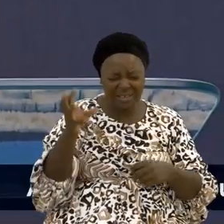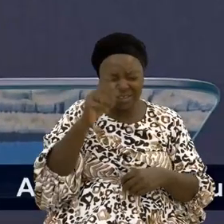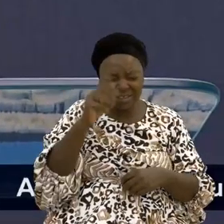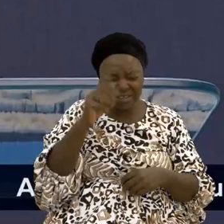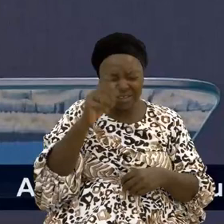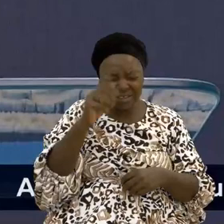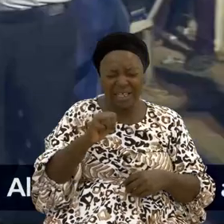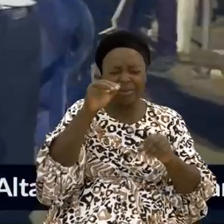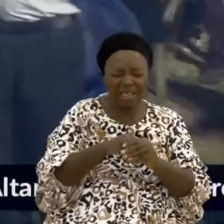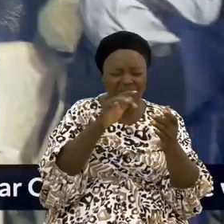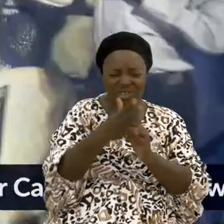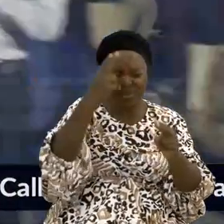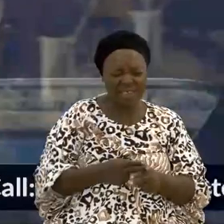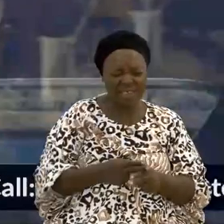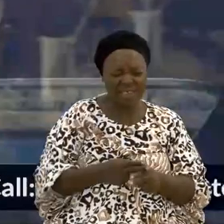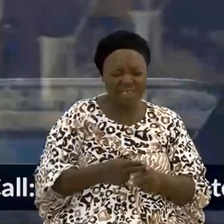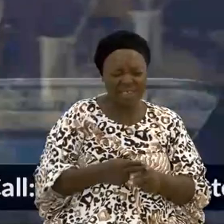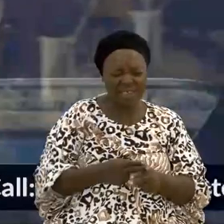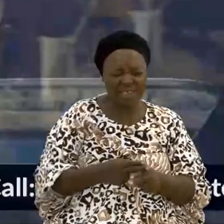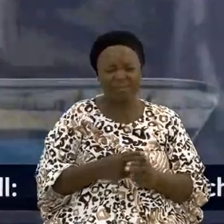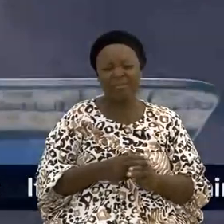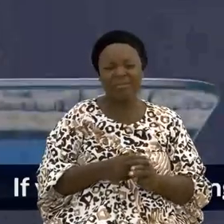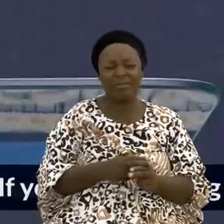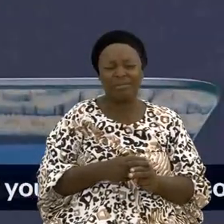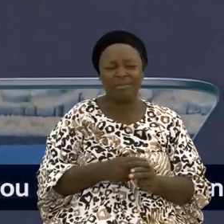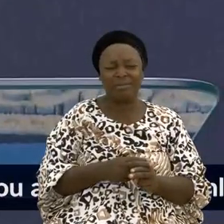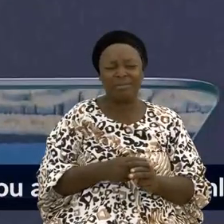them in Jesus' name.